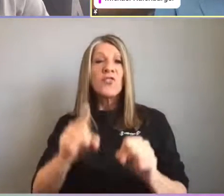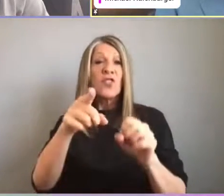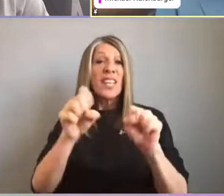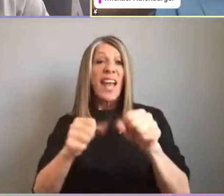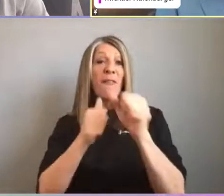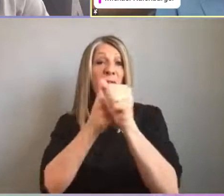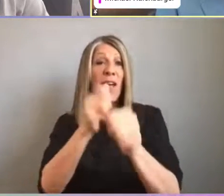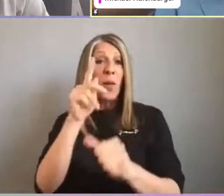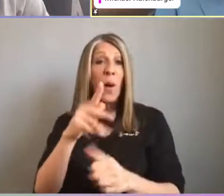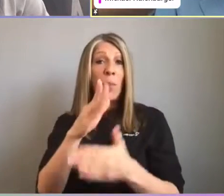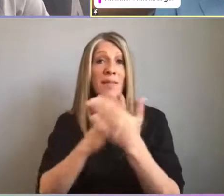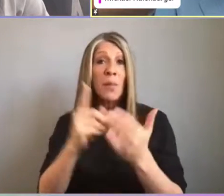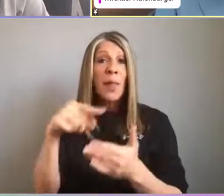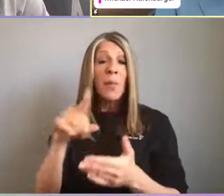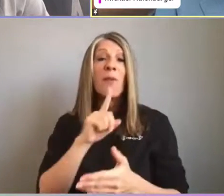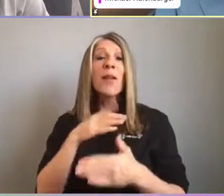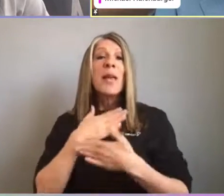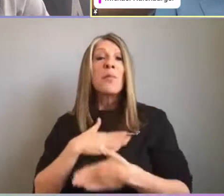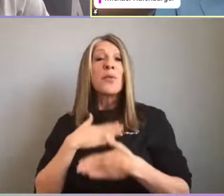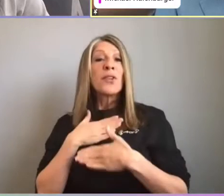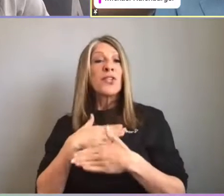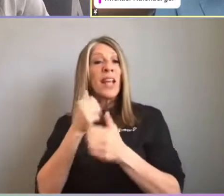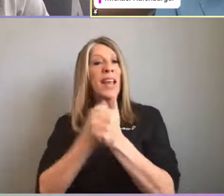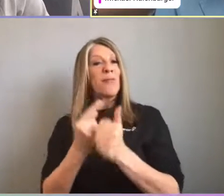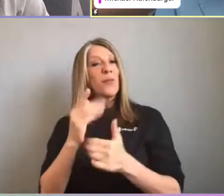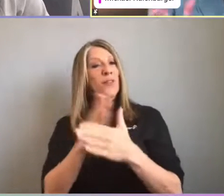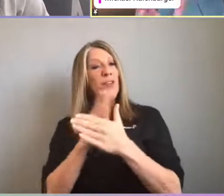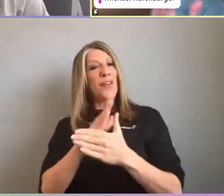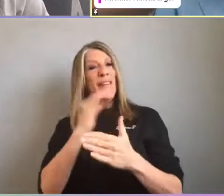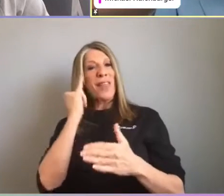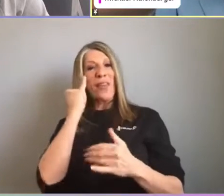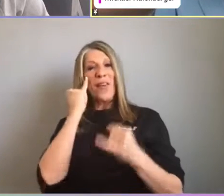And again, I appreciate everybody sharing the ideas today.